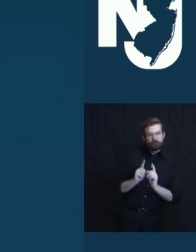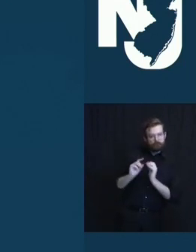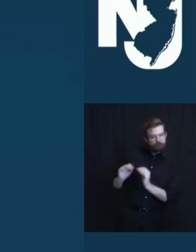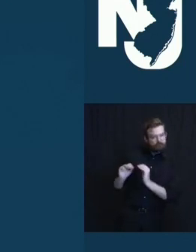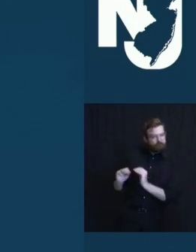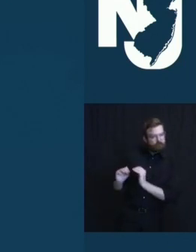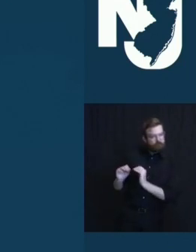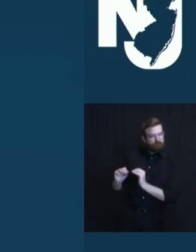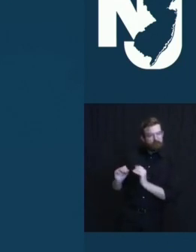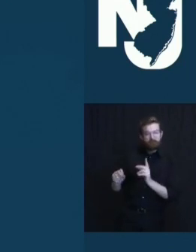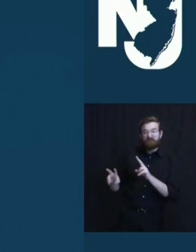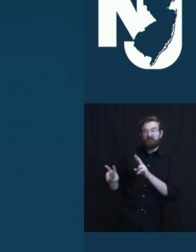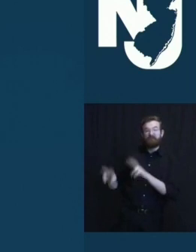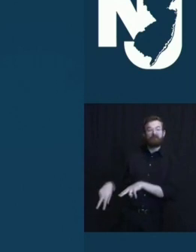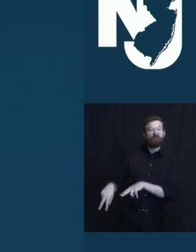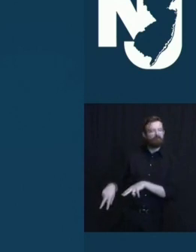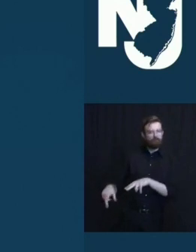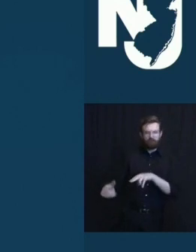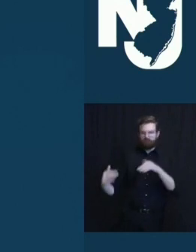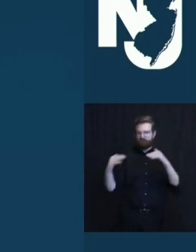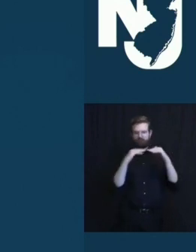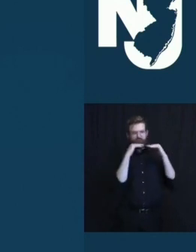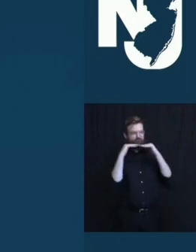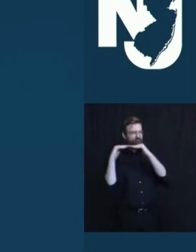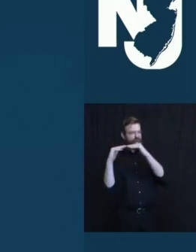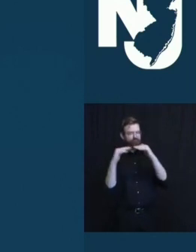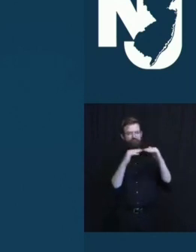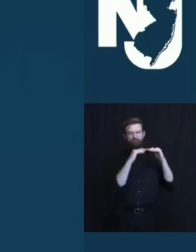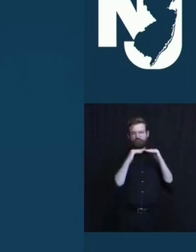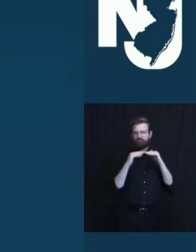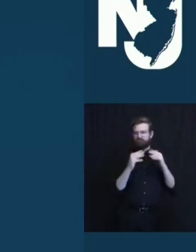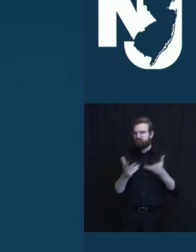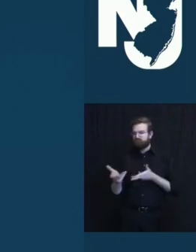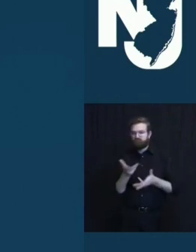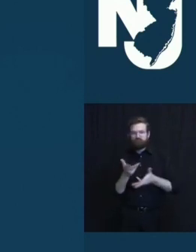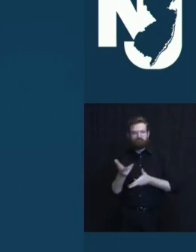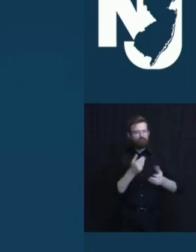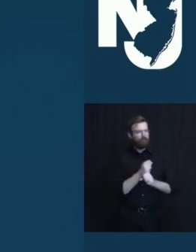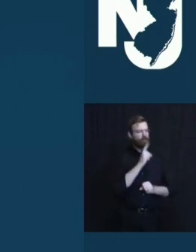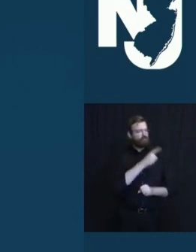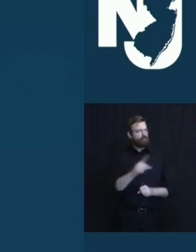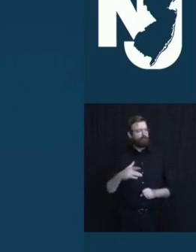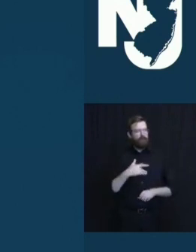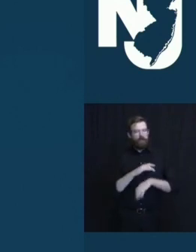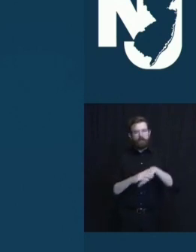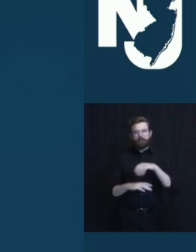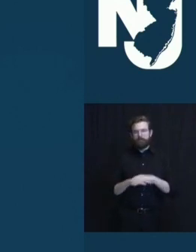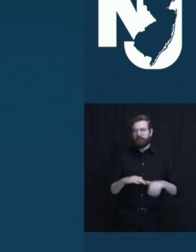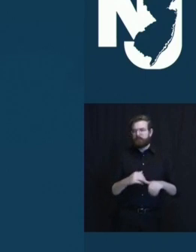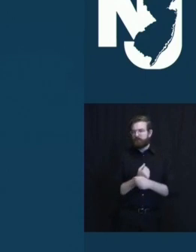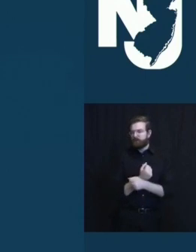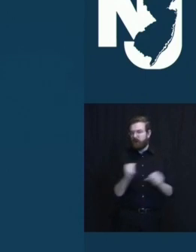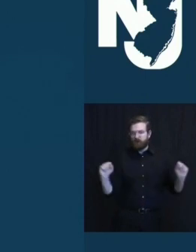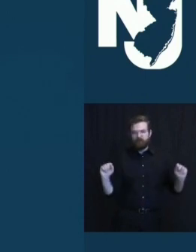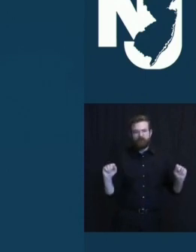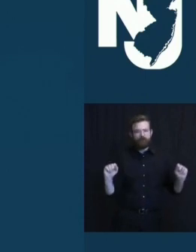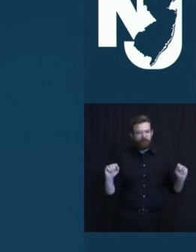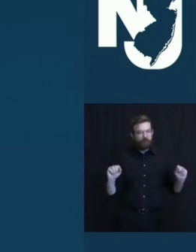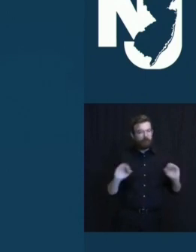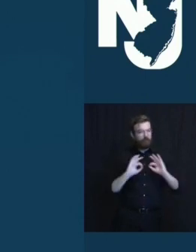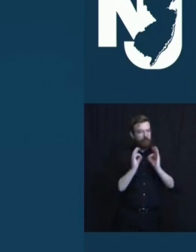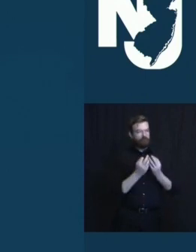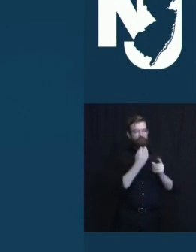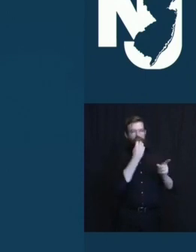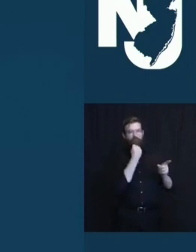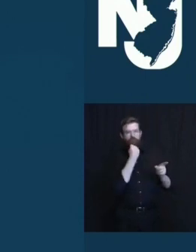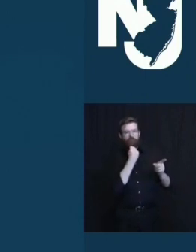caring father and loving husband, quick with a joke or a story, and an inveterate prankster. Jack's family says he was an